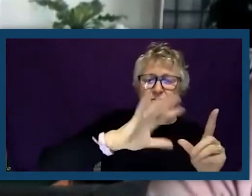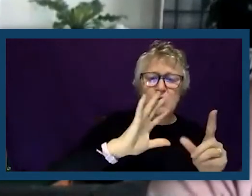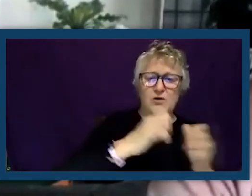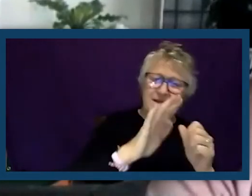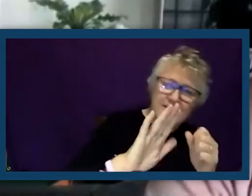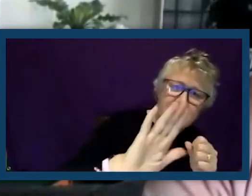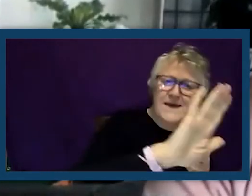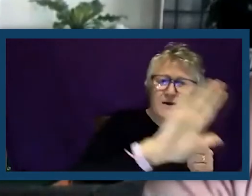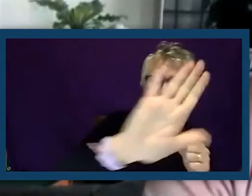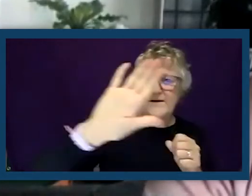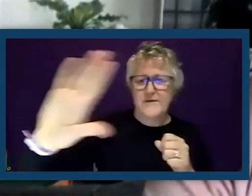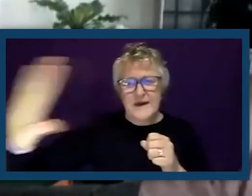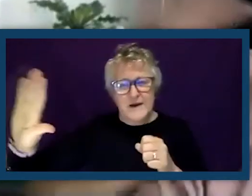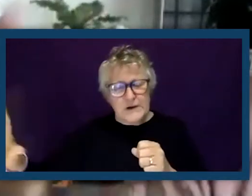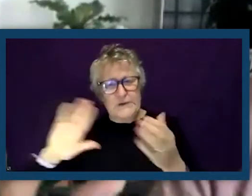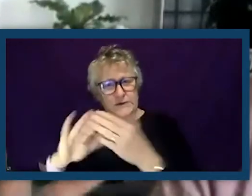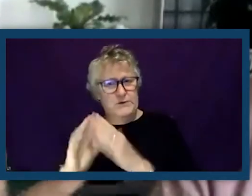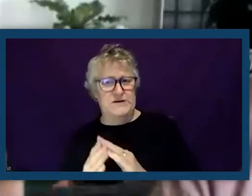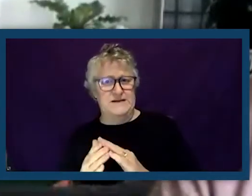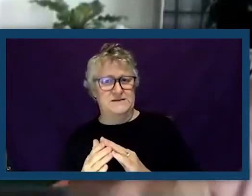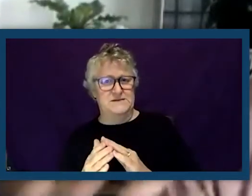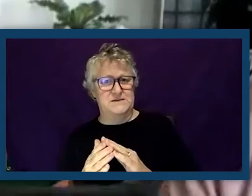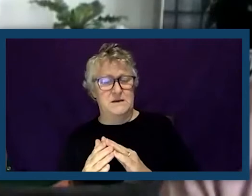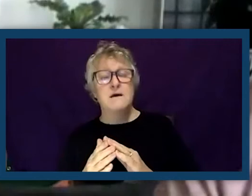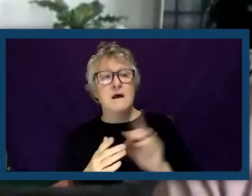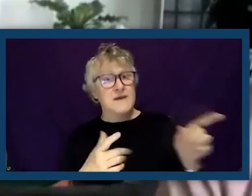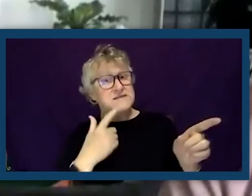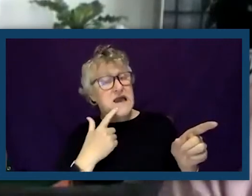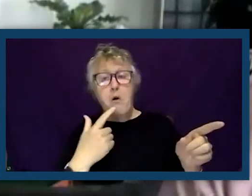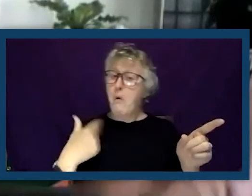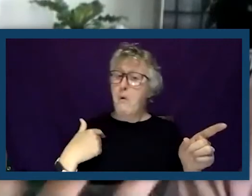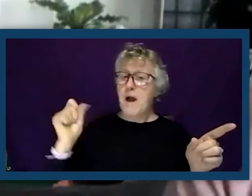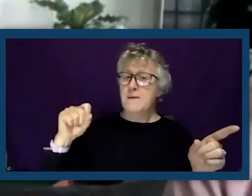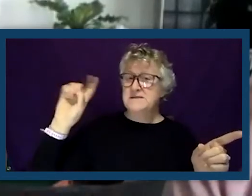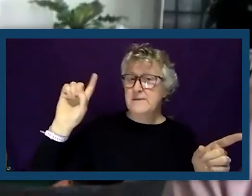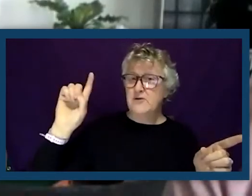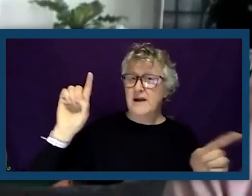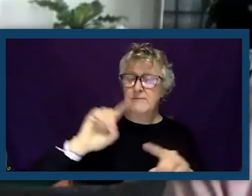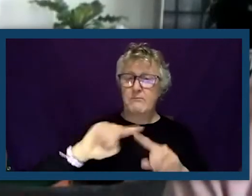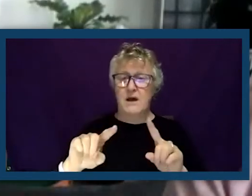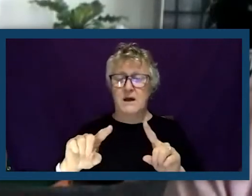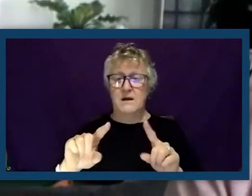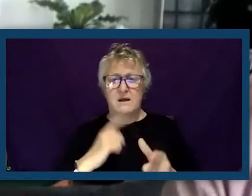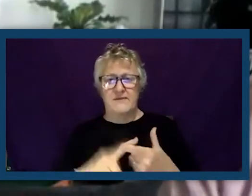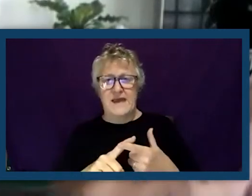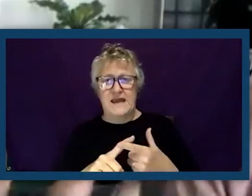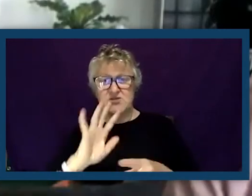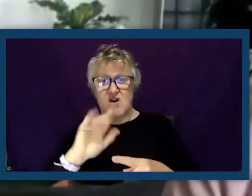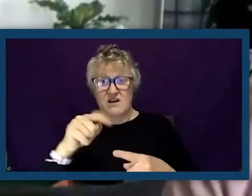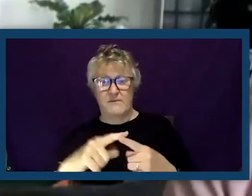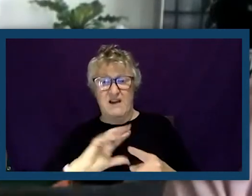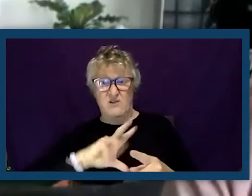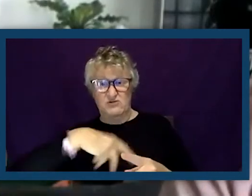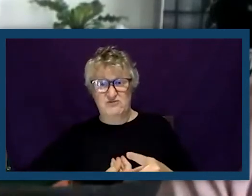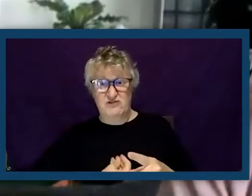older generations, people say that they're a Democrat, but then get a little bit squeamish in talking about trans rights, to an older generation, or